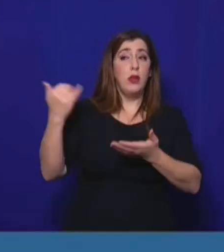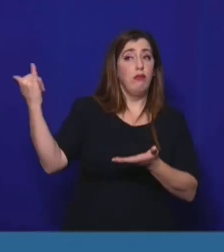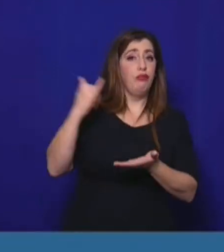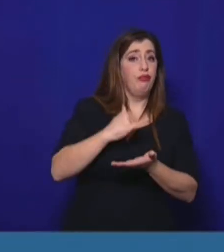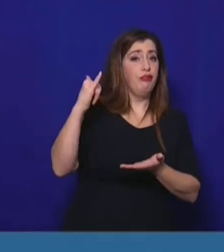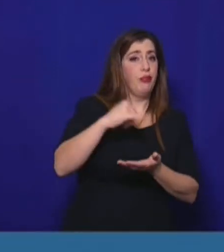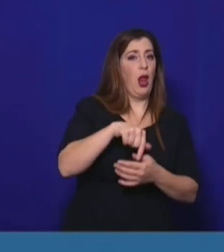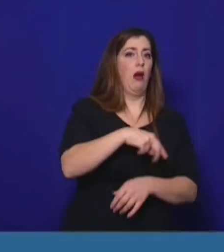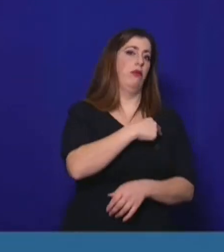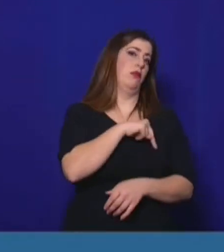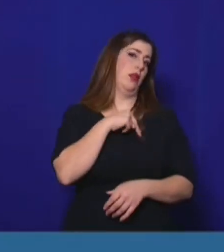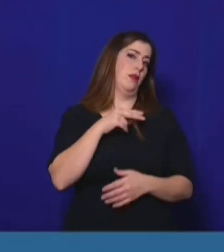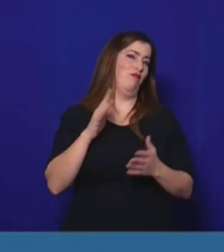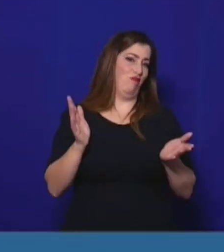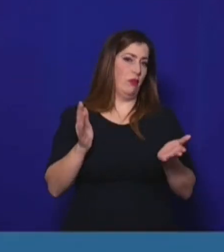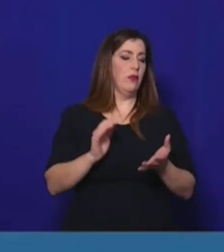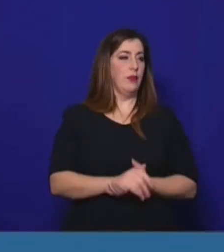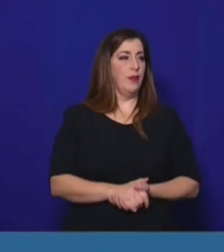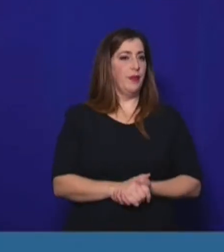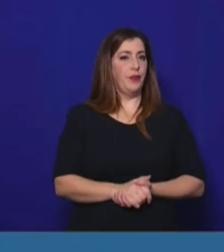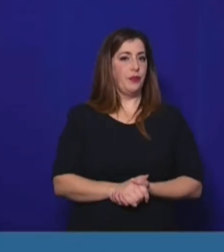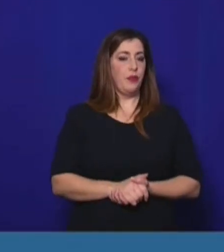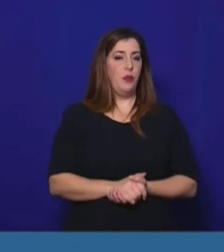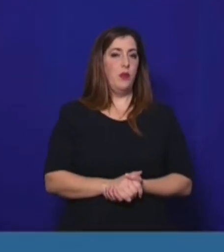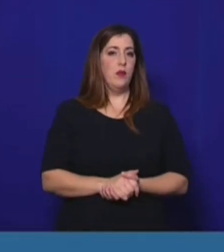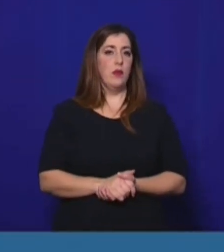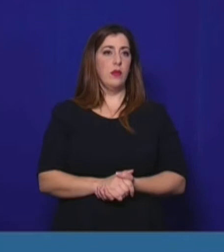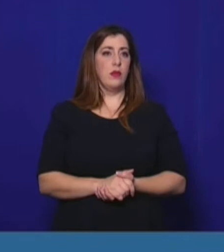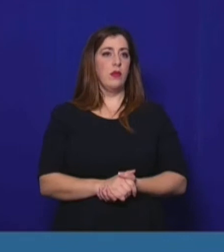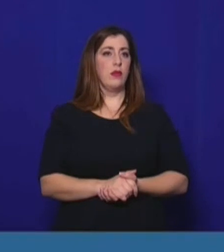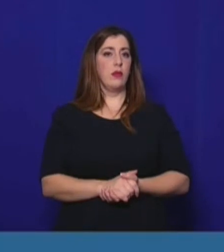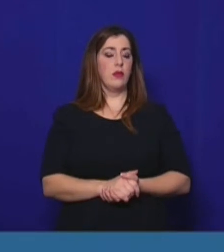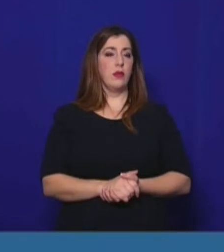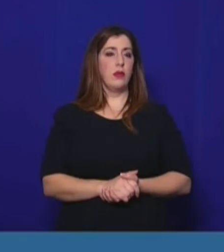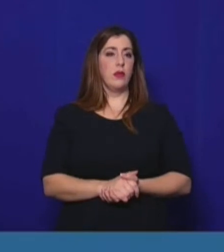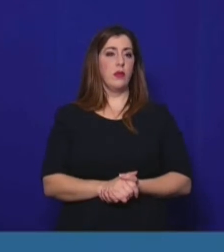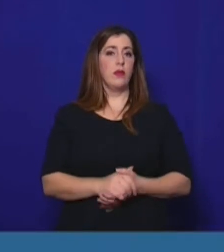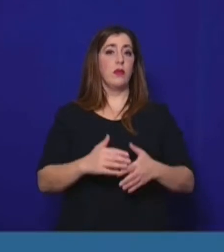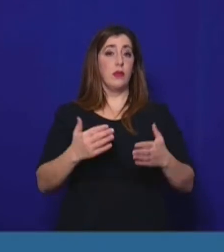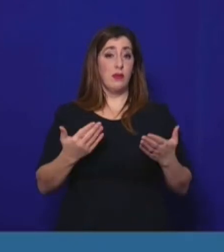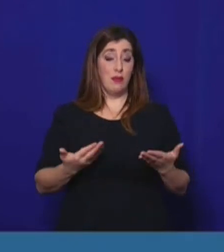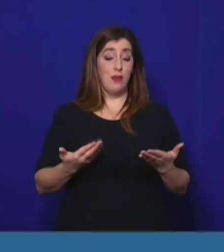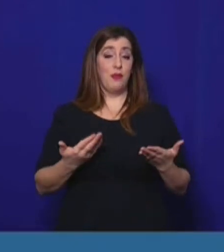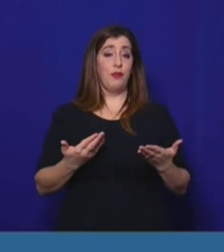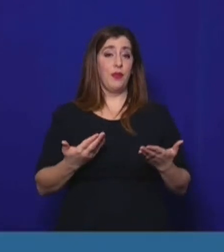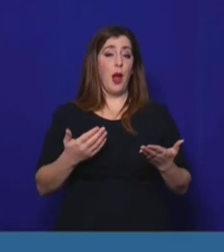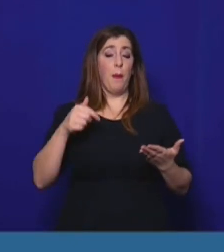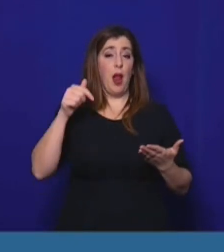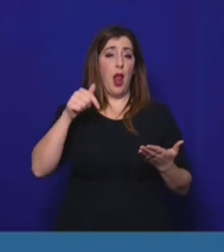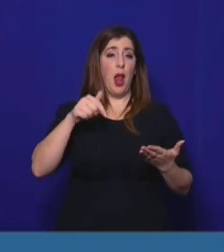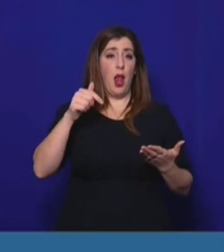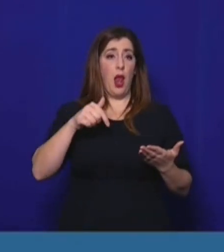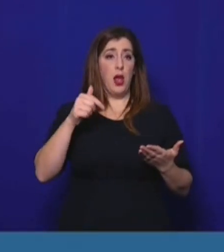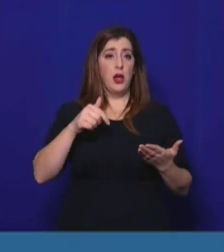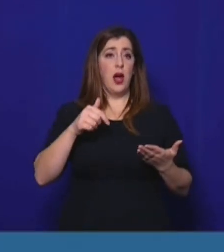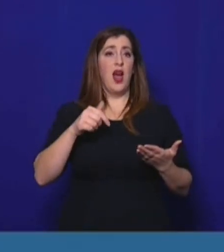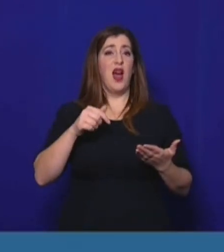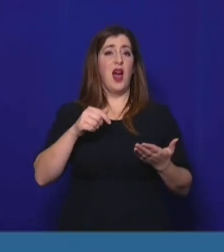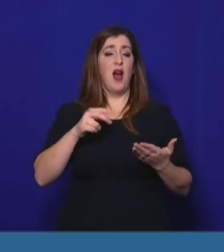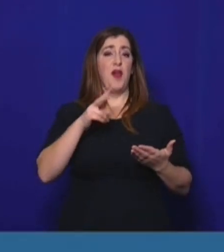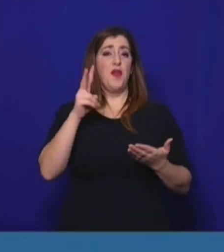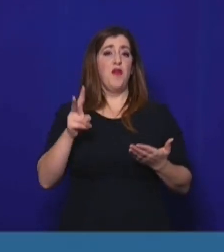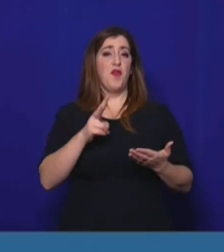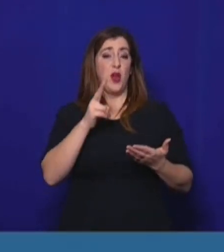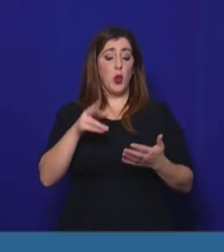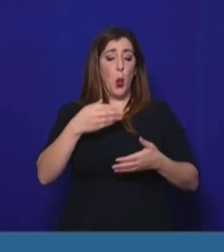Malta. Fakkarkom li bħalissa għad għandna il-virus fil-komunità tagħna u